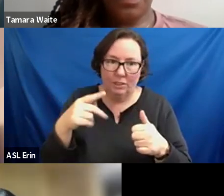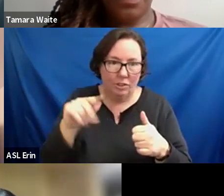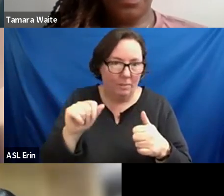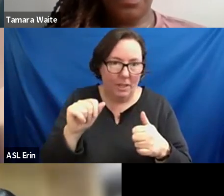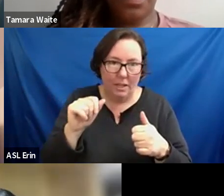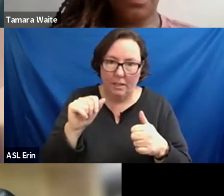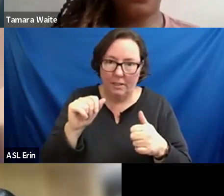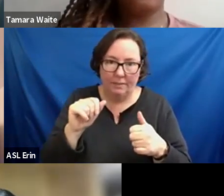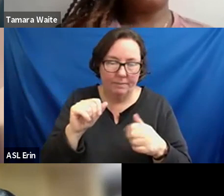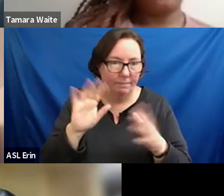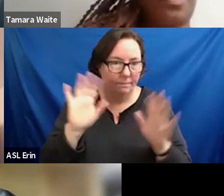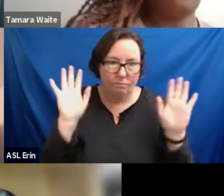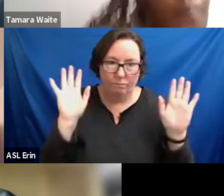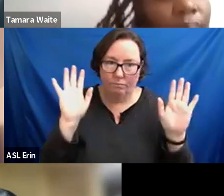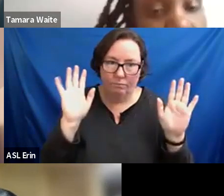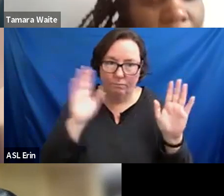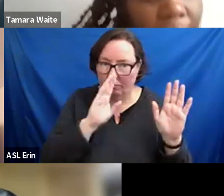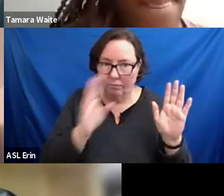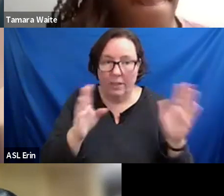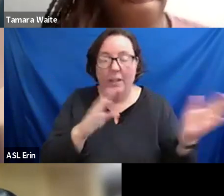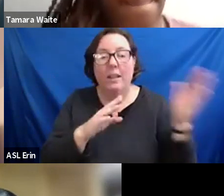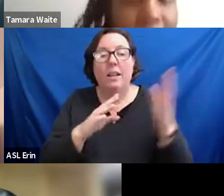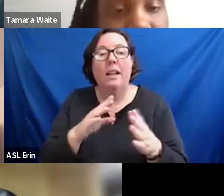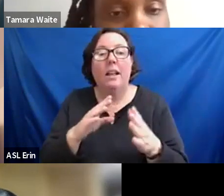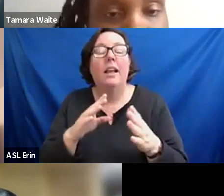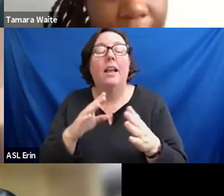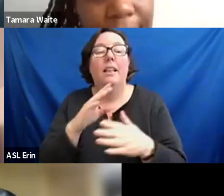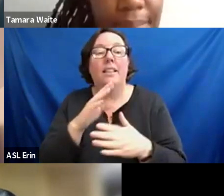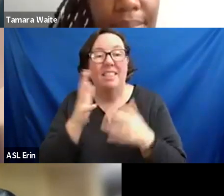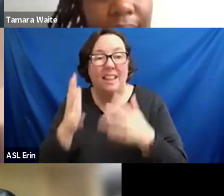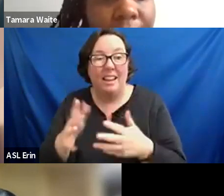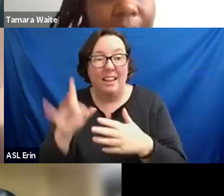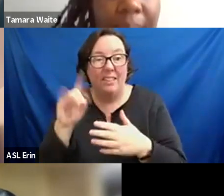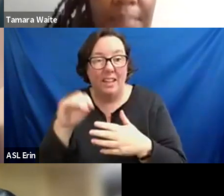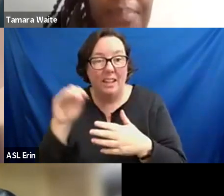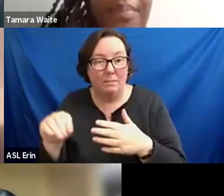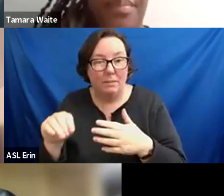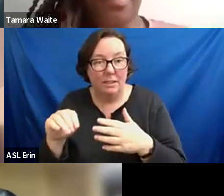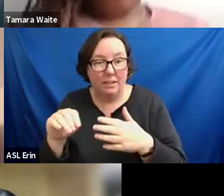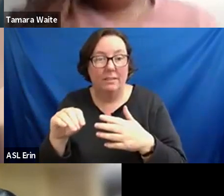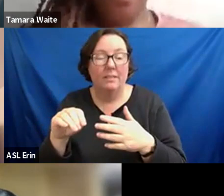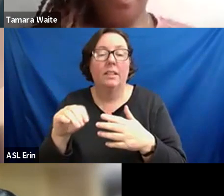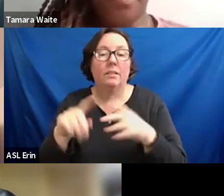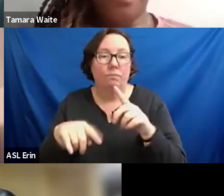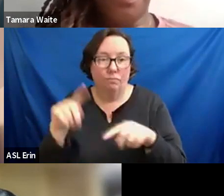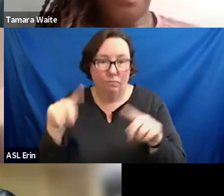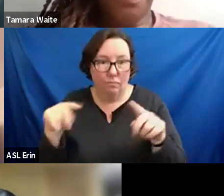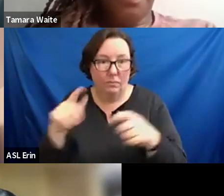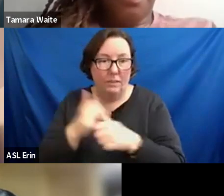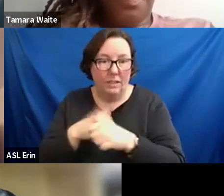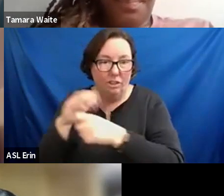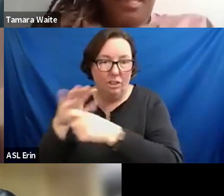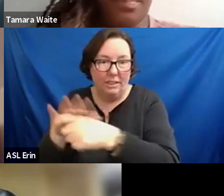the city, and then the remainder of the seats would have been 80% of the seats across the schools would have been available